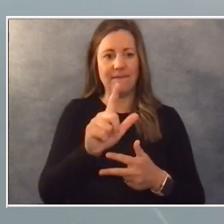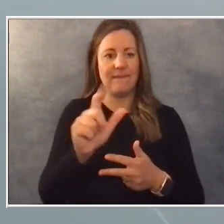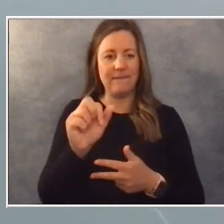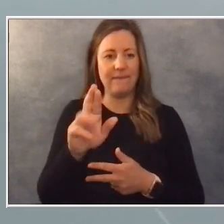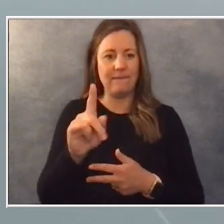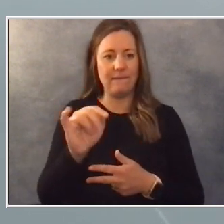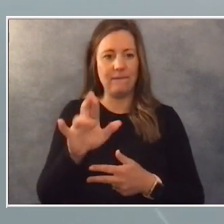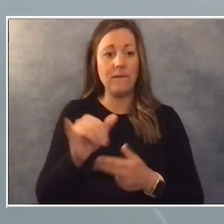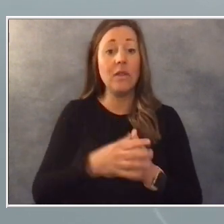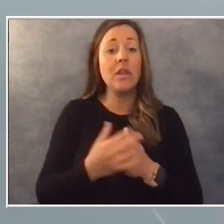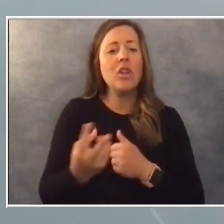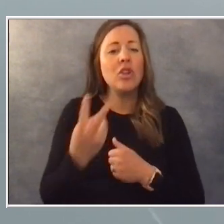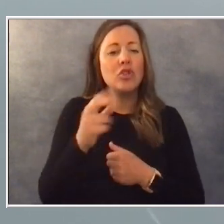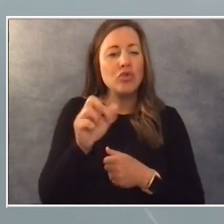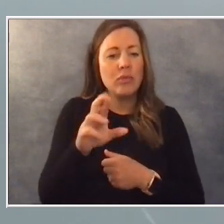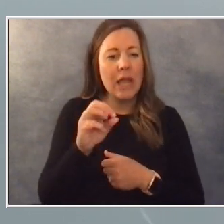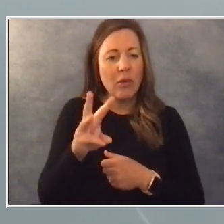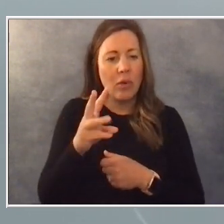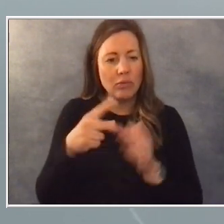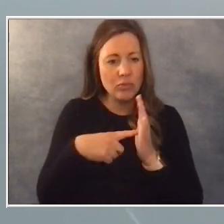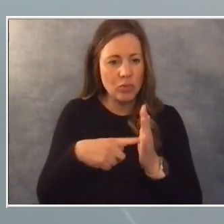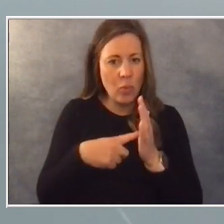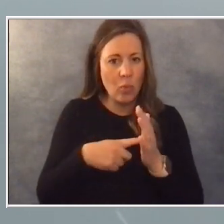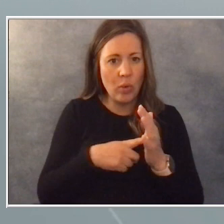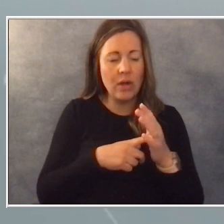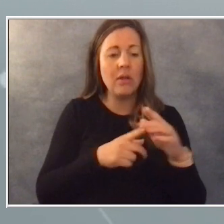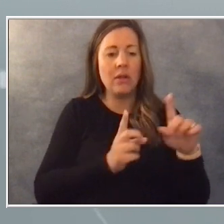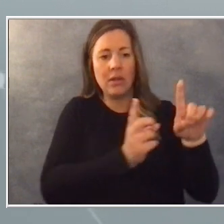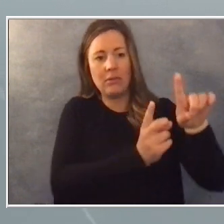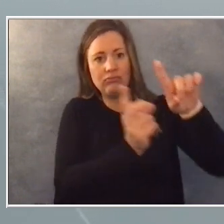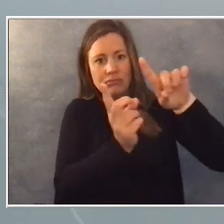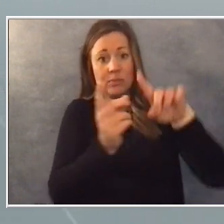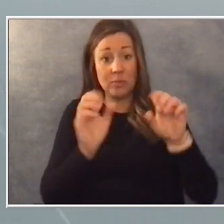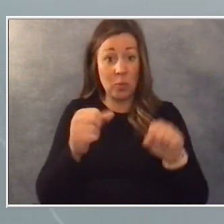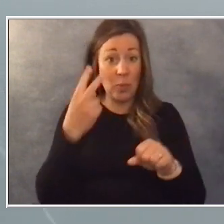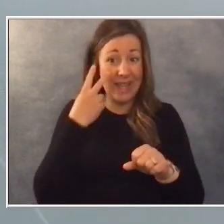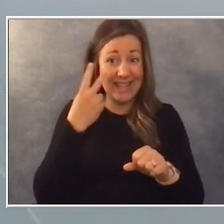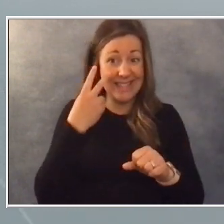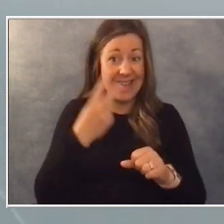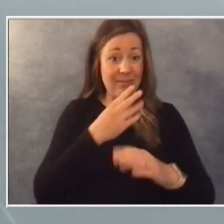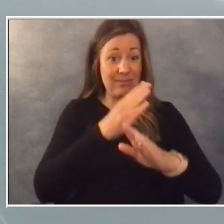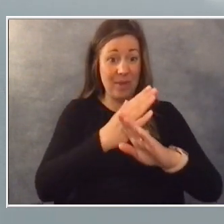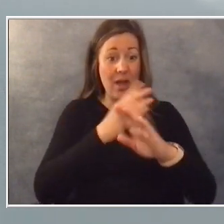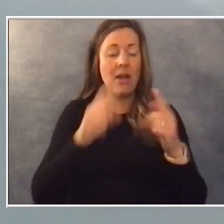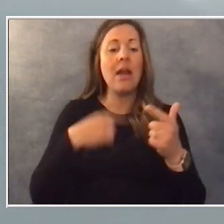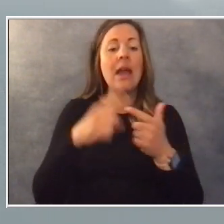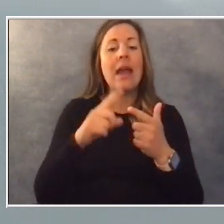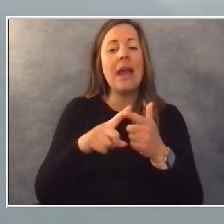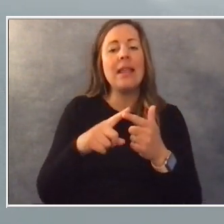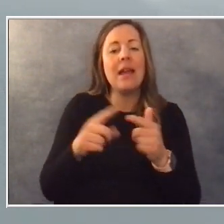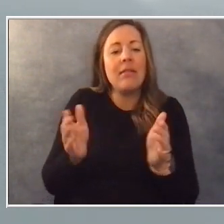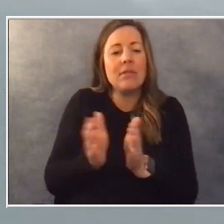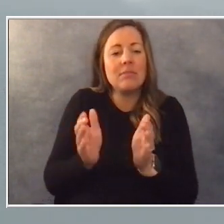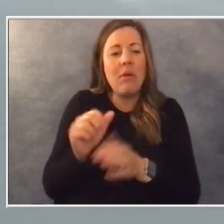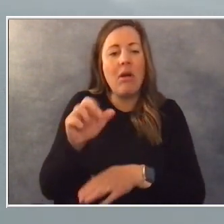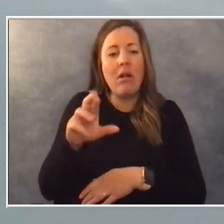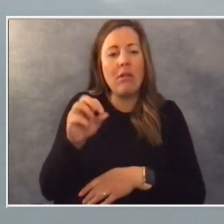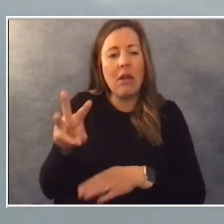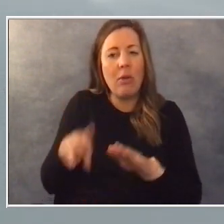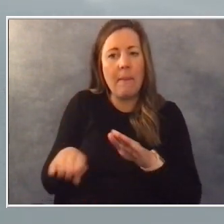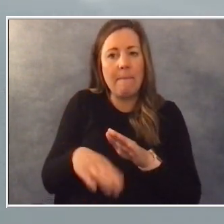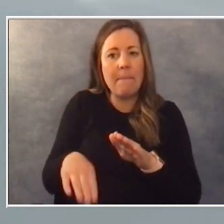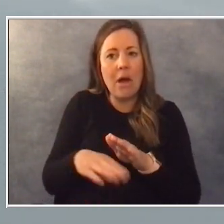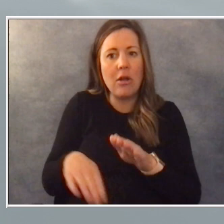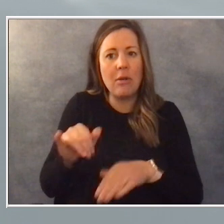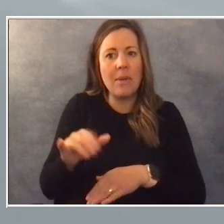are the beginning of the artery, where he's got severe plaque up there, and then the little arrow at the bottom is where it's